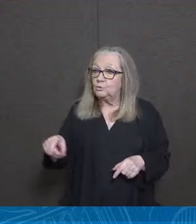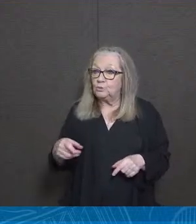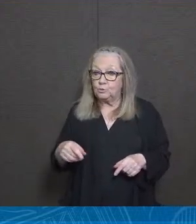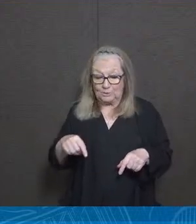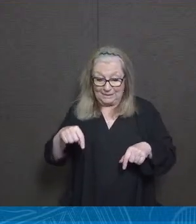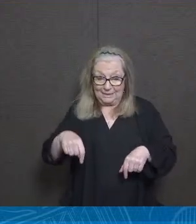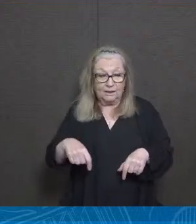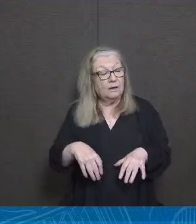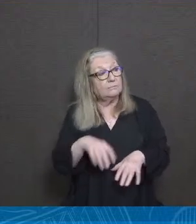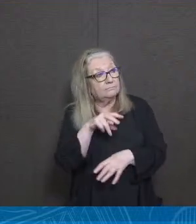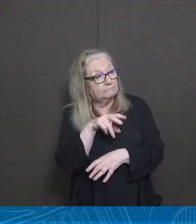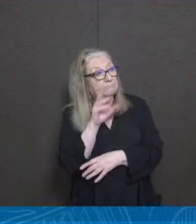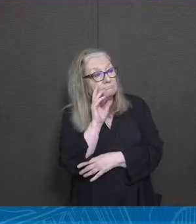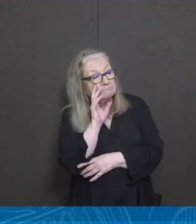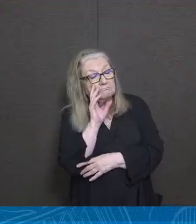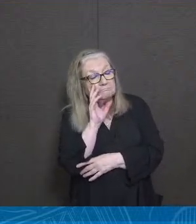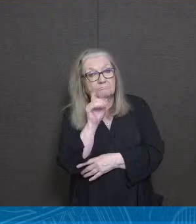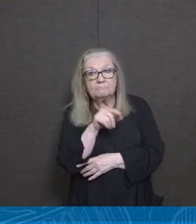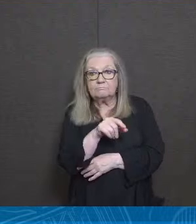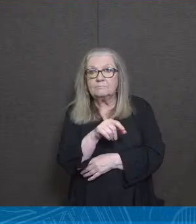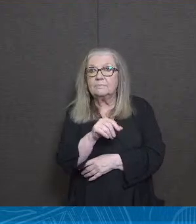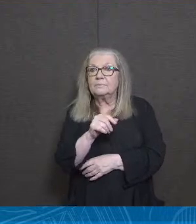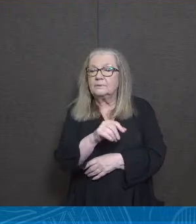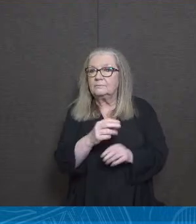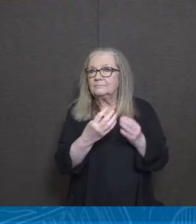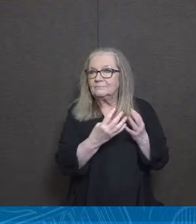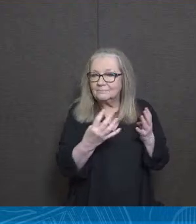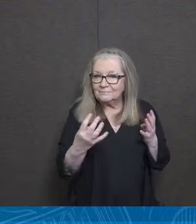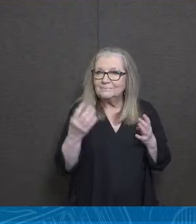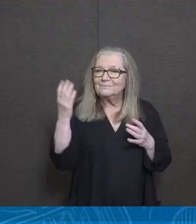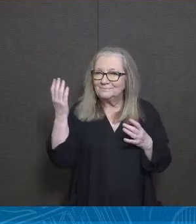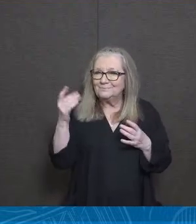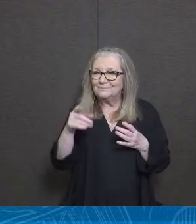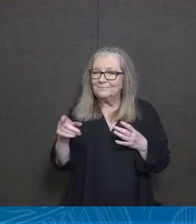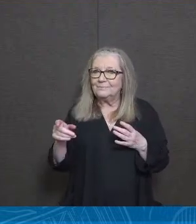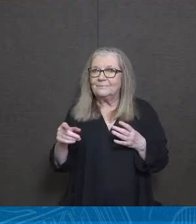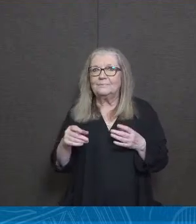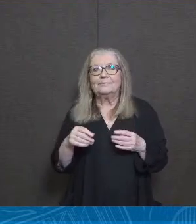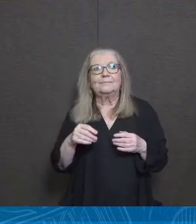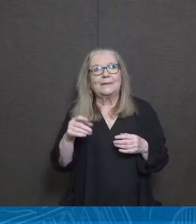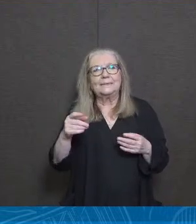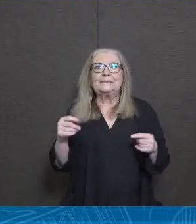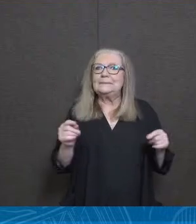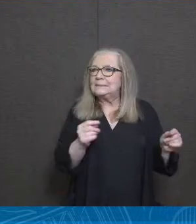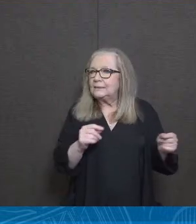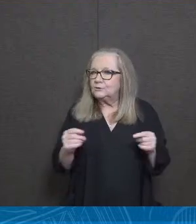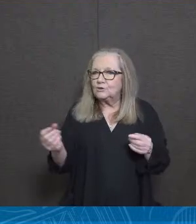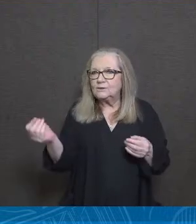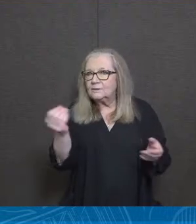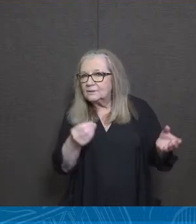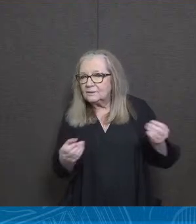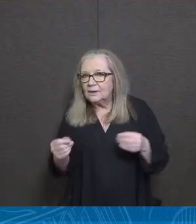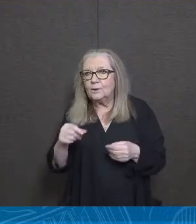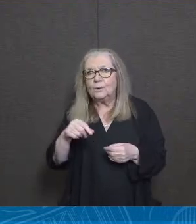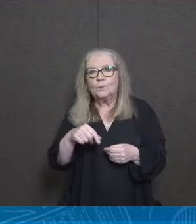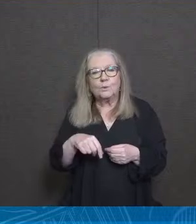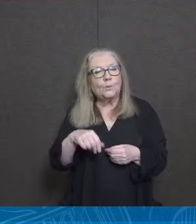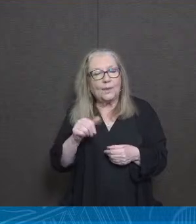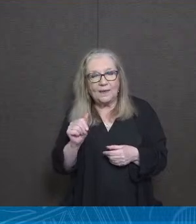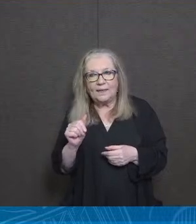session after listening to the panelists' presentations and also all the discussions and the